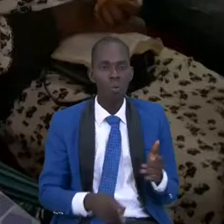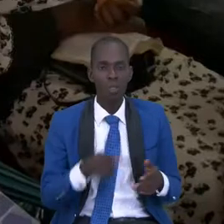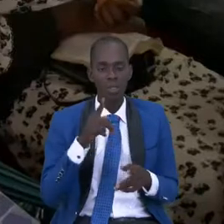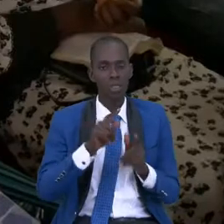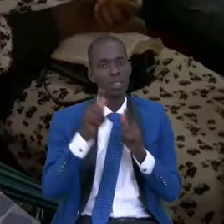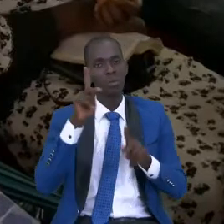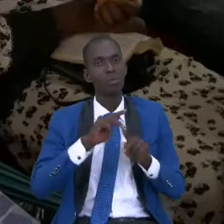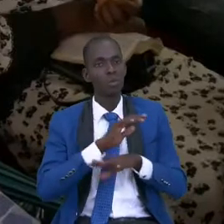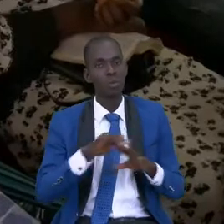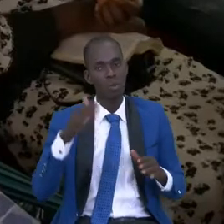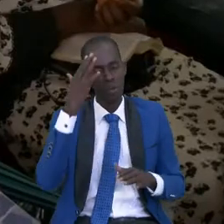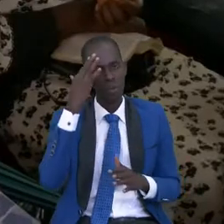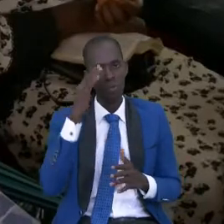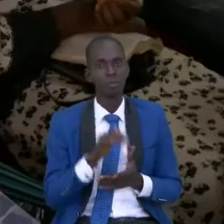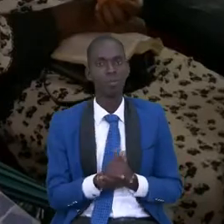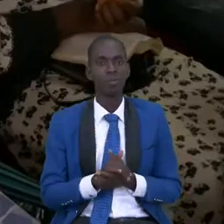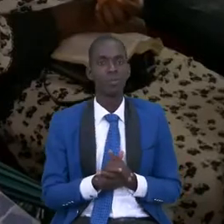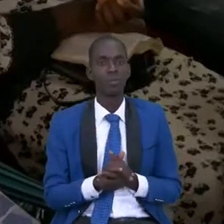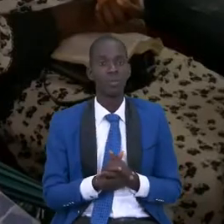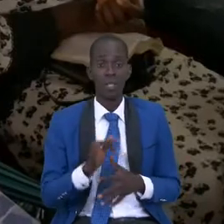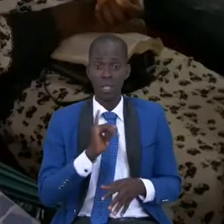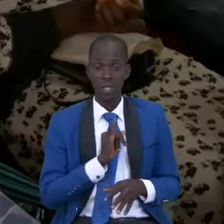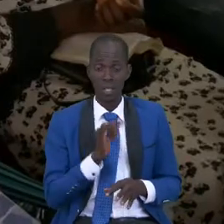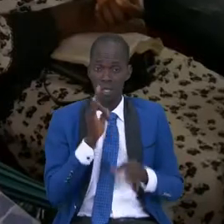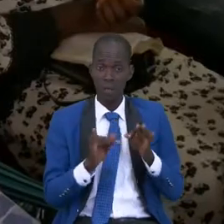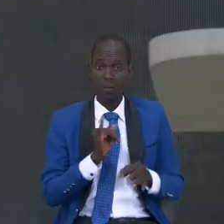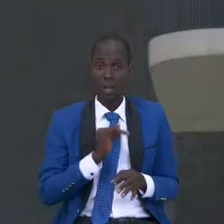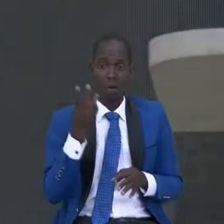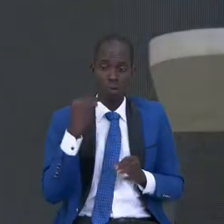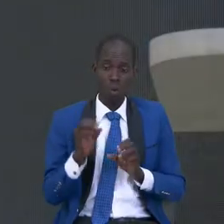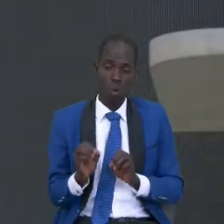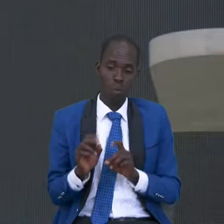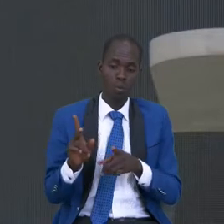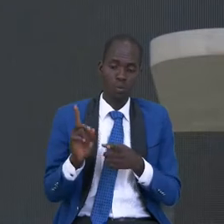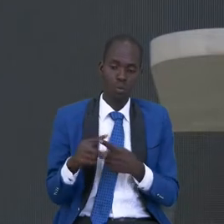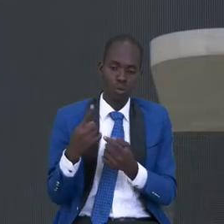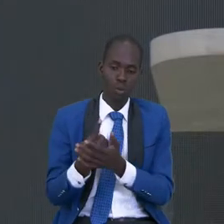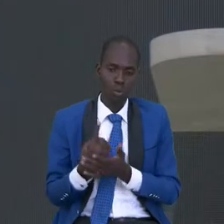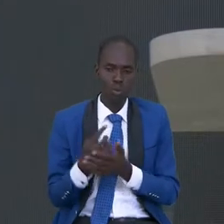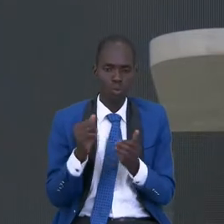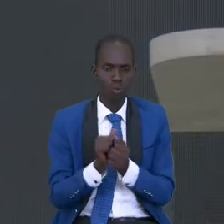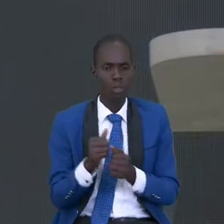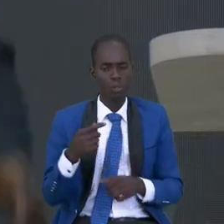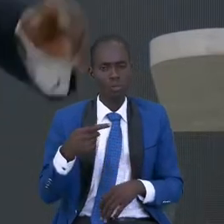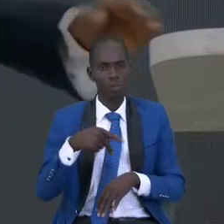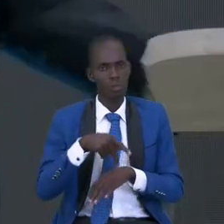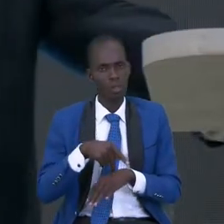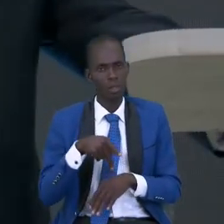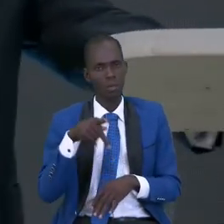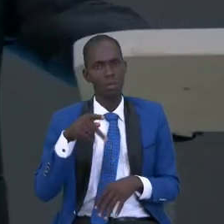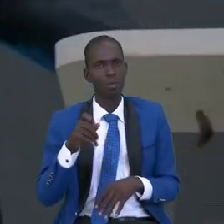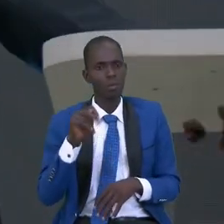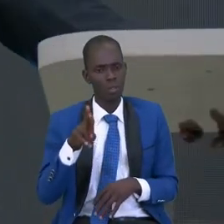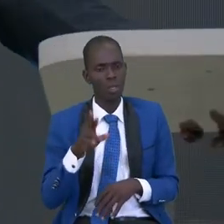realize. If I were to talk to Peter, I would have said, there's no way you can sink.